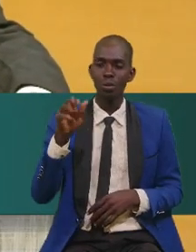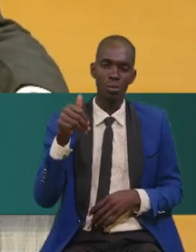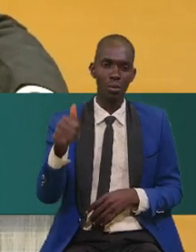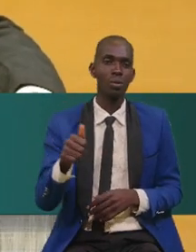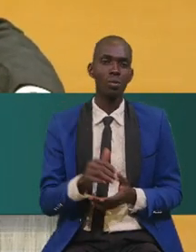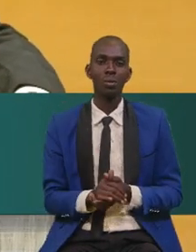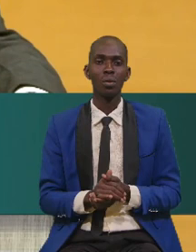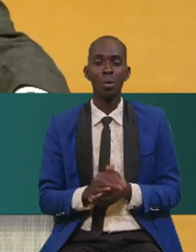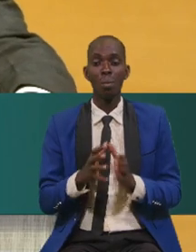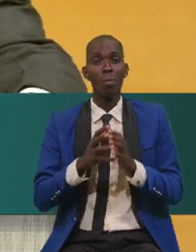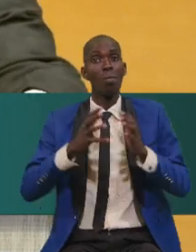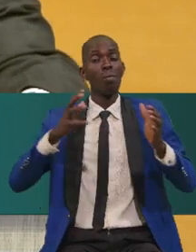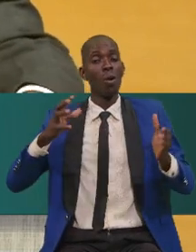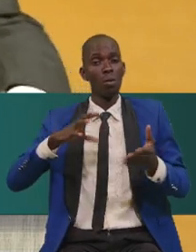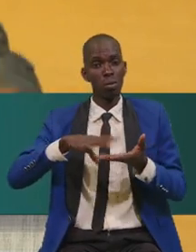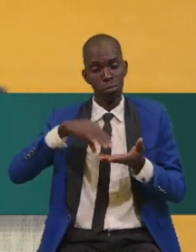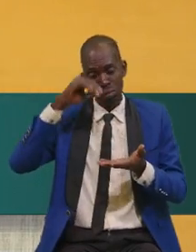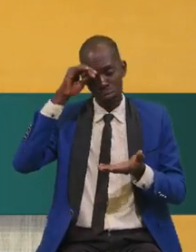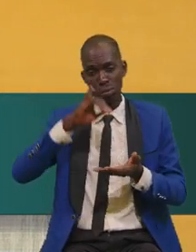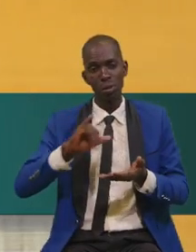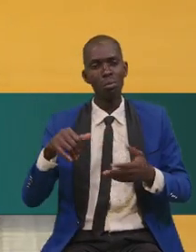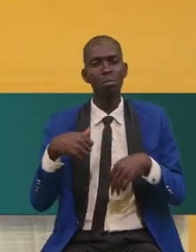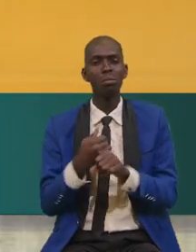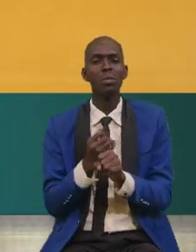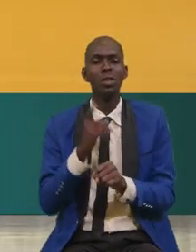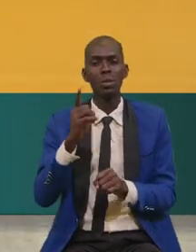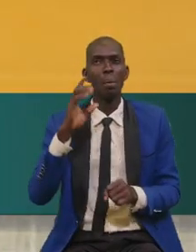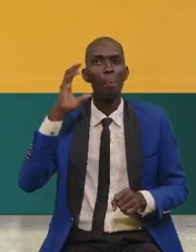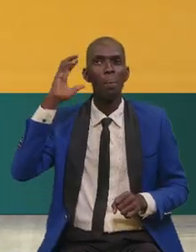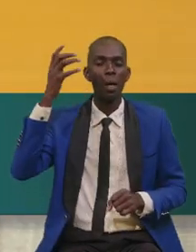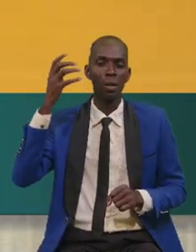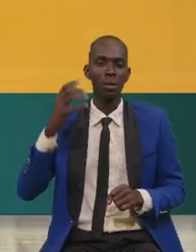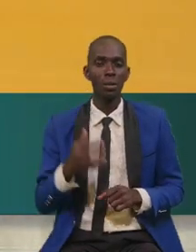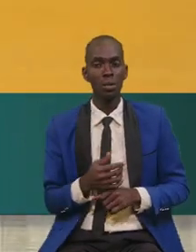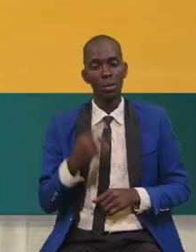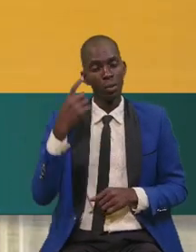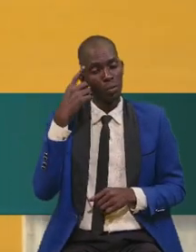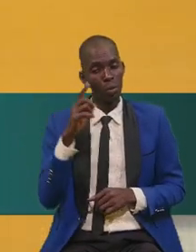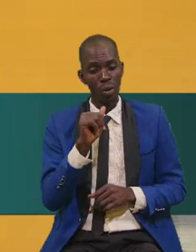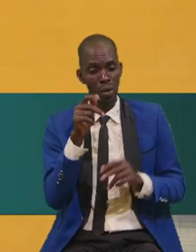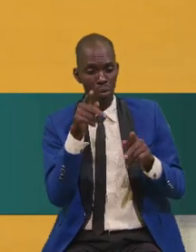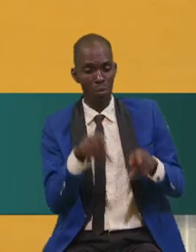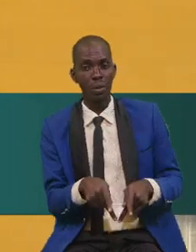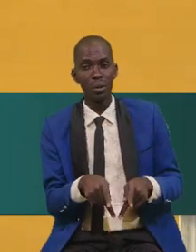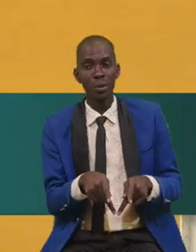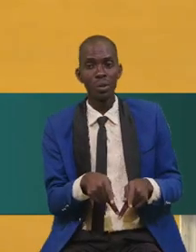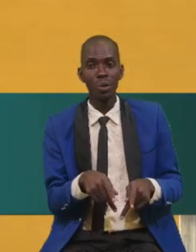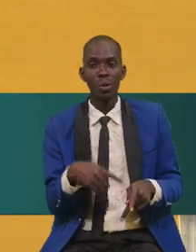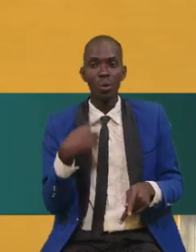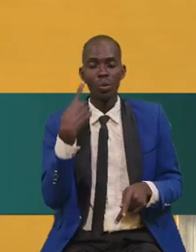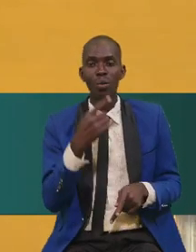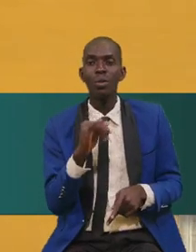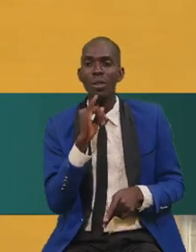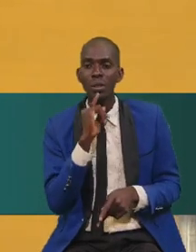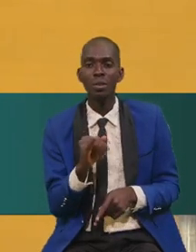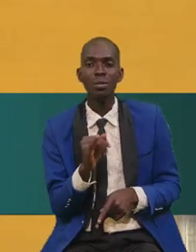learning doth make thee mad. For a person who is, you know, sedated, a